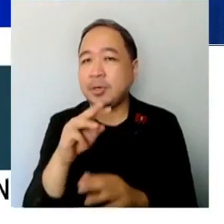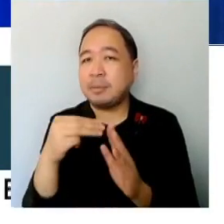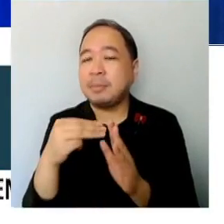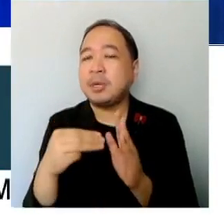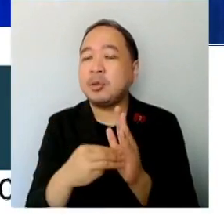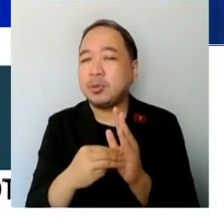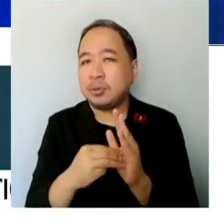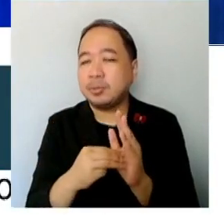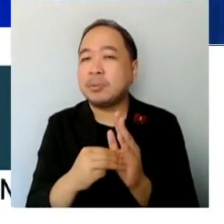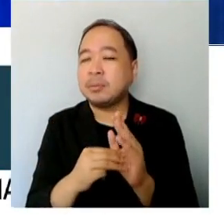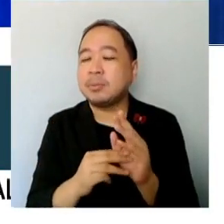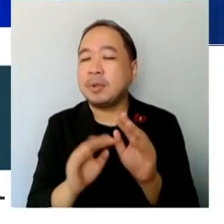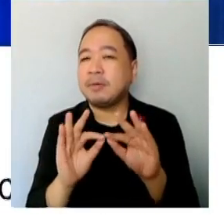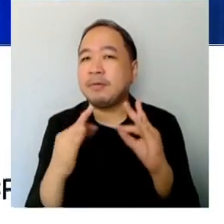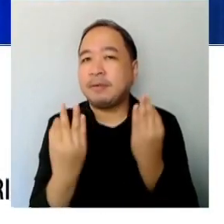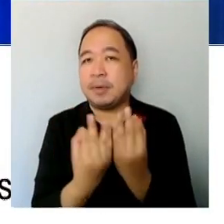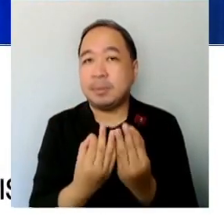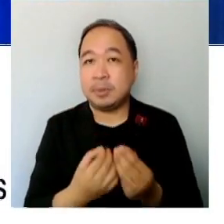households.